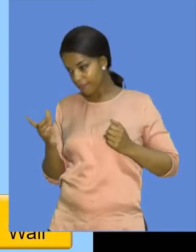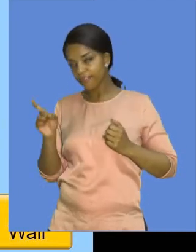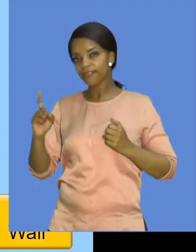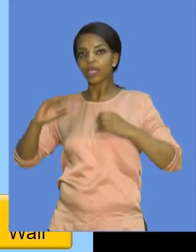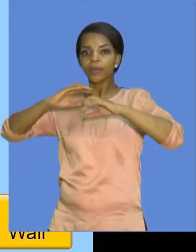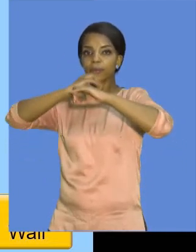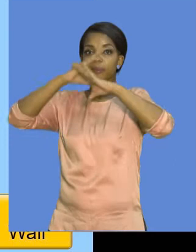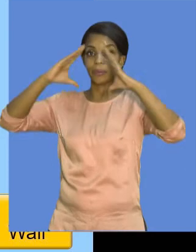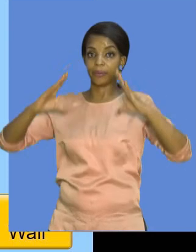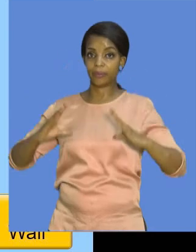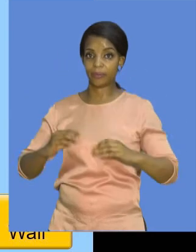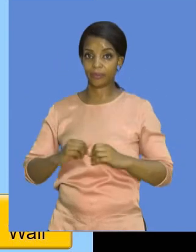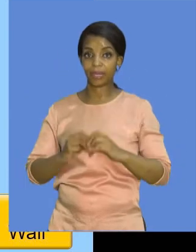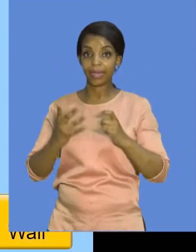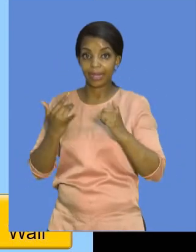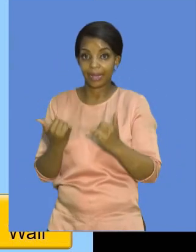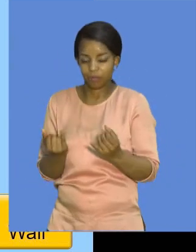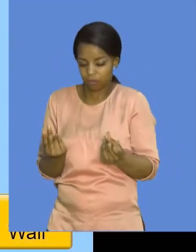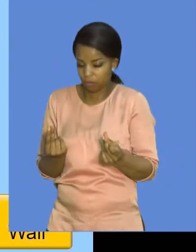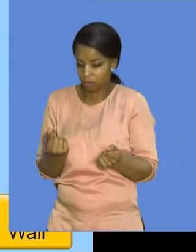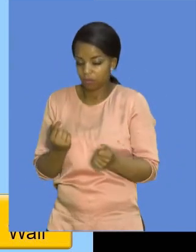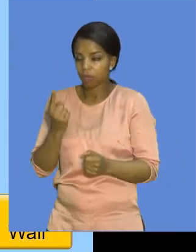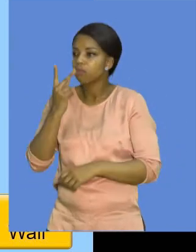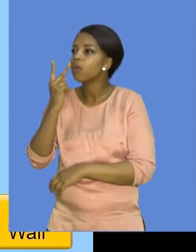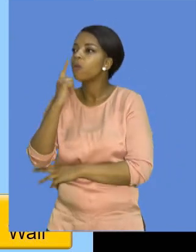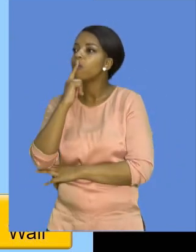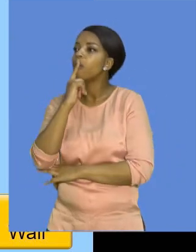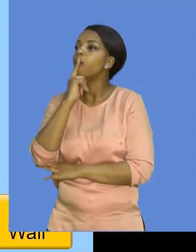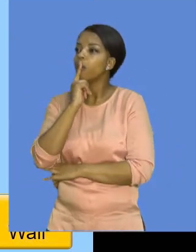balloon. Now, you can immediately predict that, oh, okay, now the